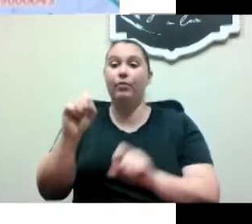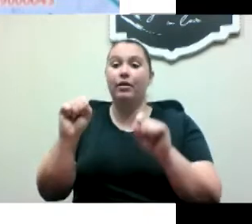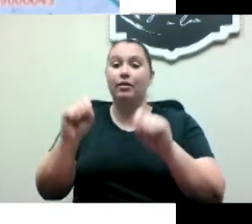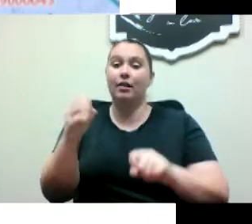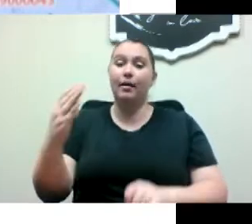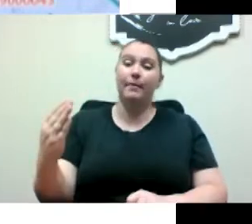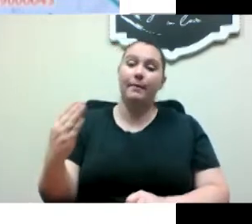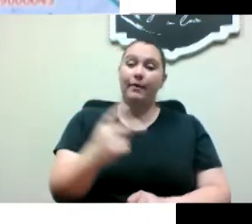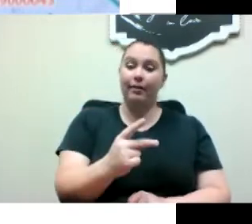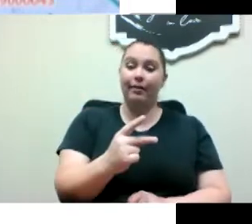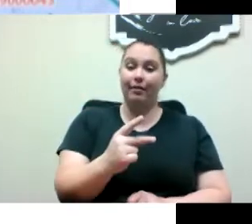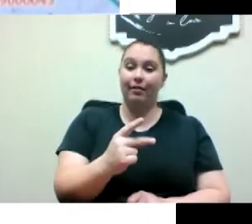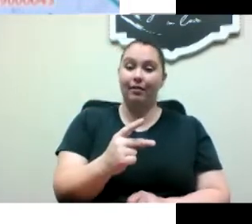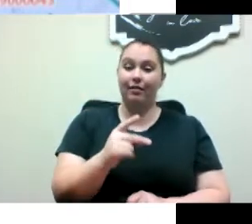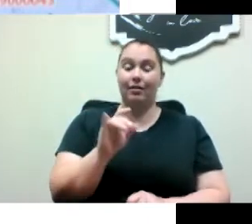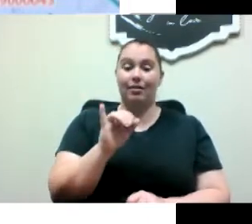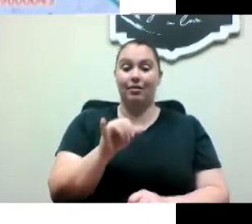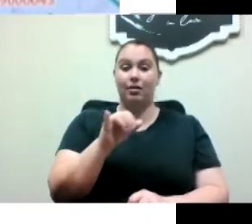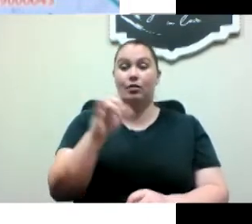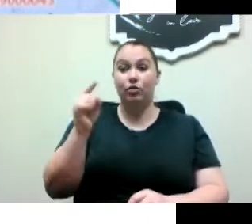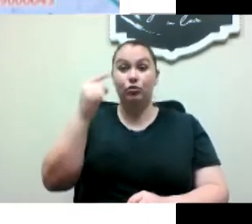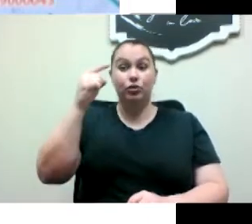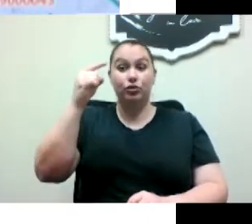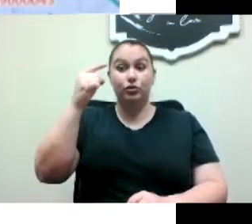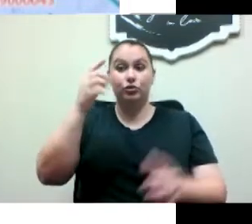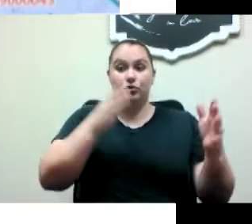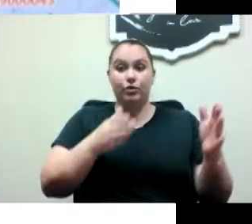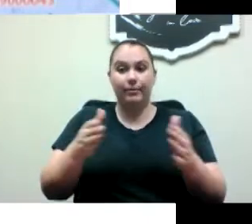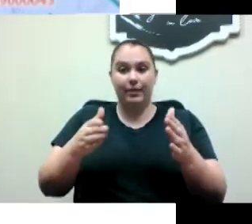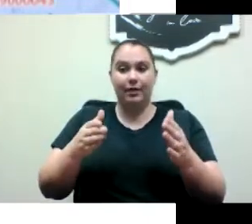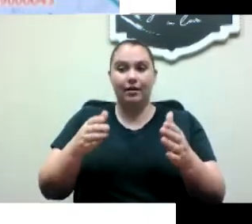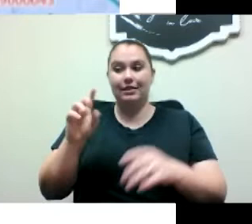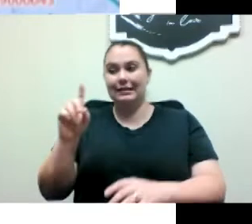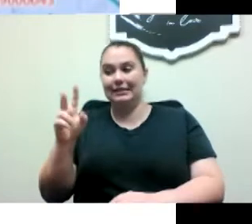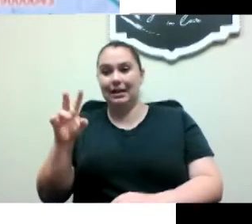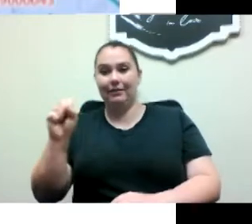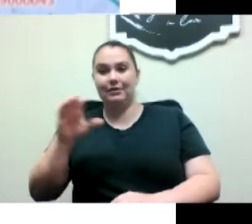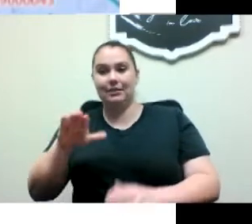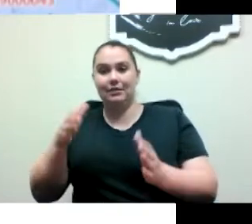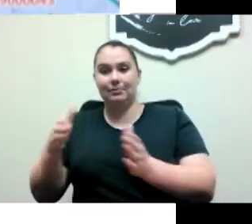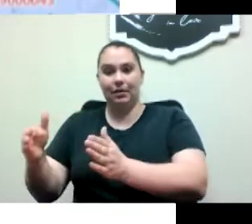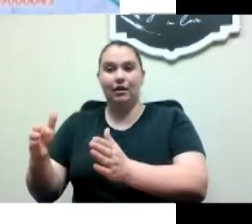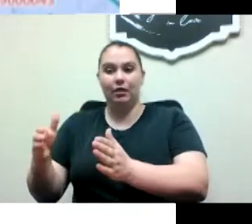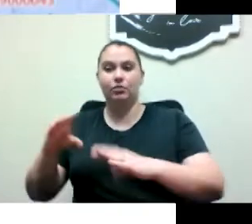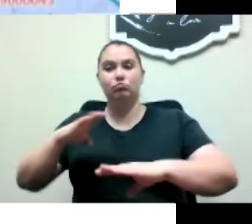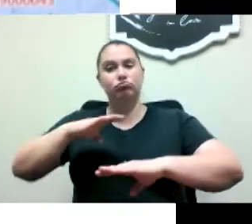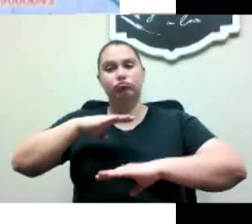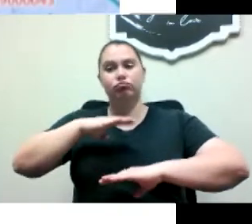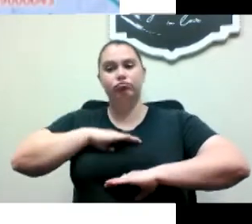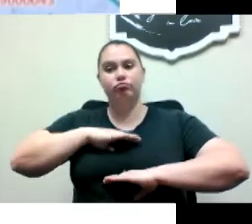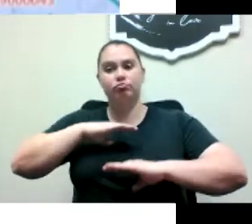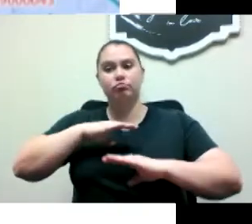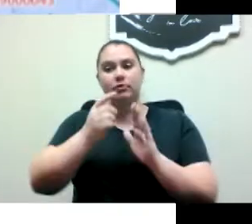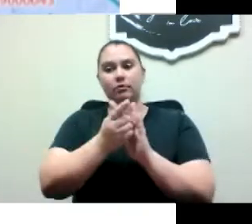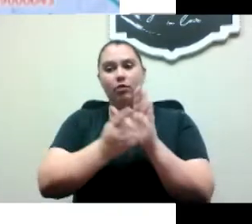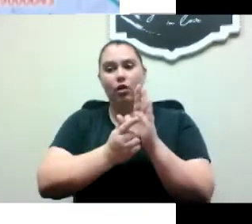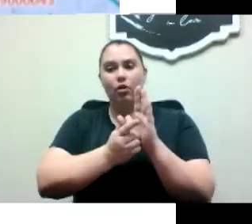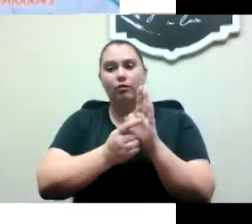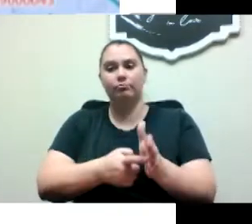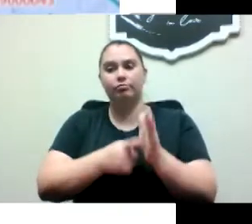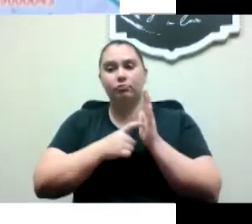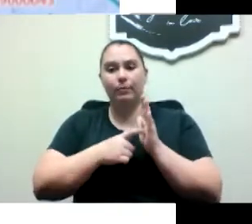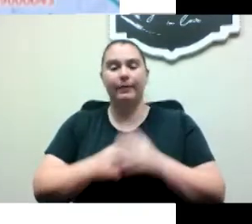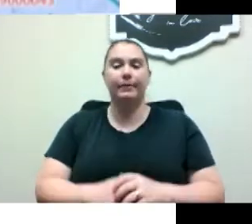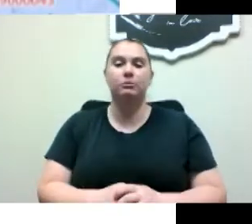into district in the original plan. Under the Davis plan, that puts us out of constitutional sync. So we've left that out. But